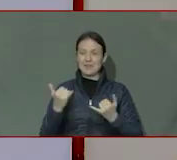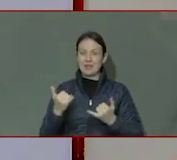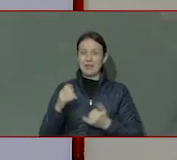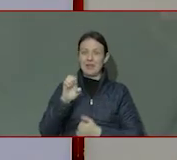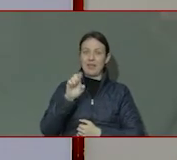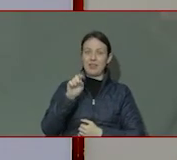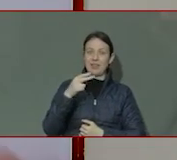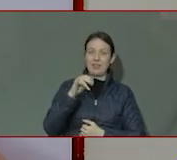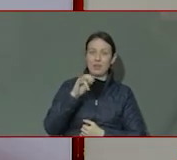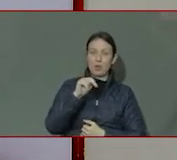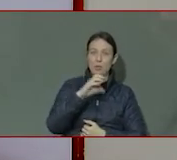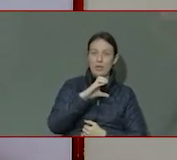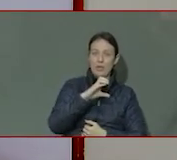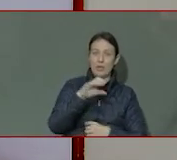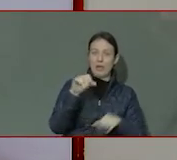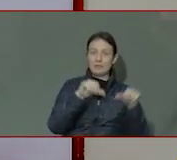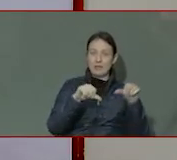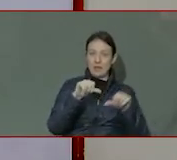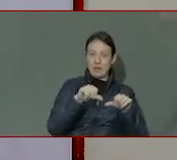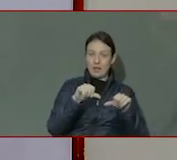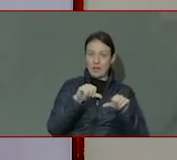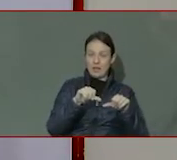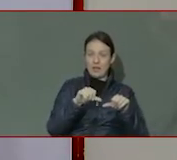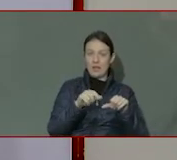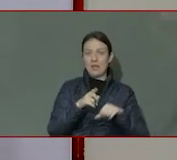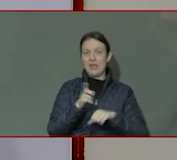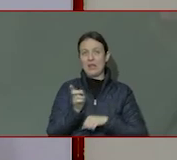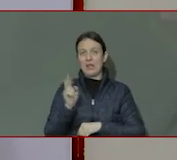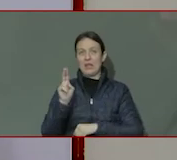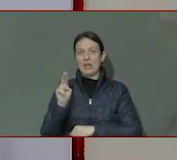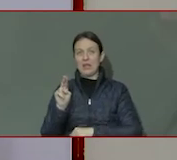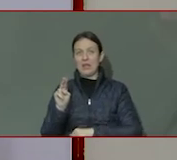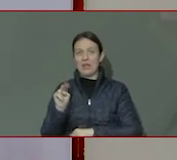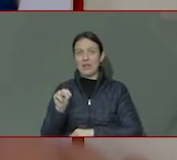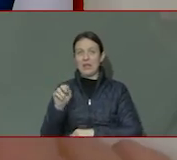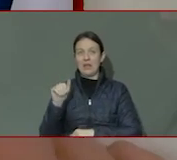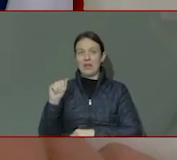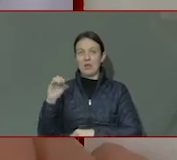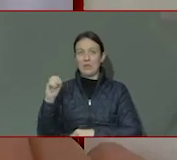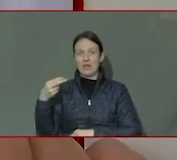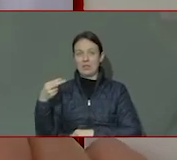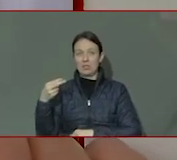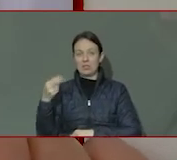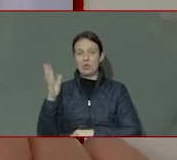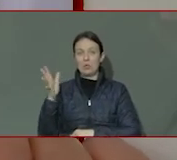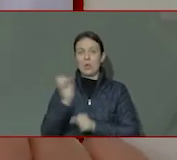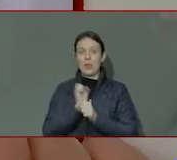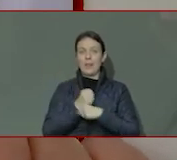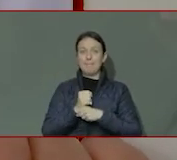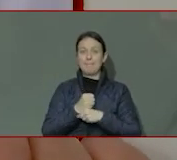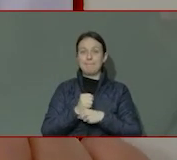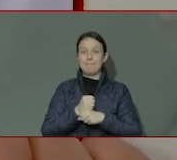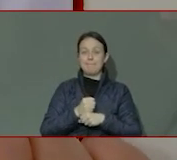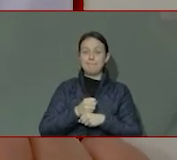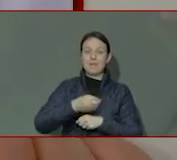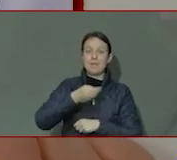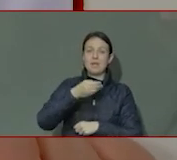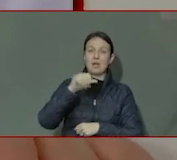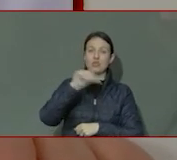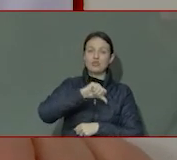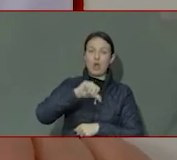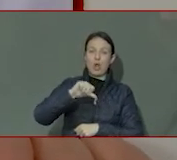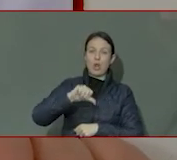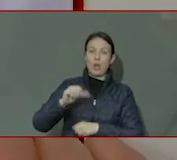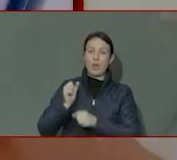ethanoic acid that reacts with the sodium hydroxide to form a salt and water. What is the